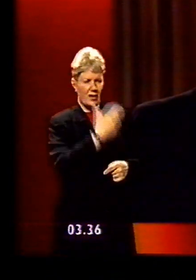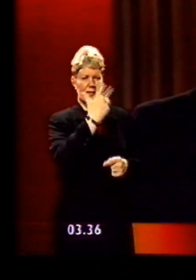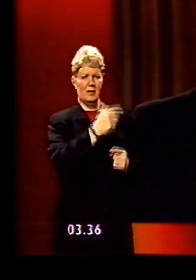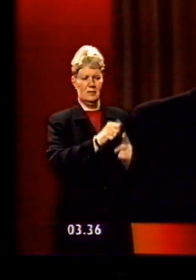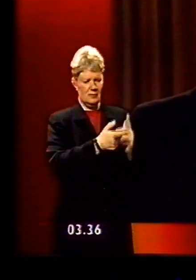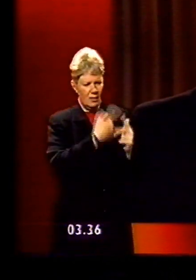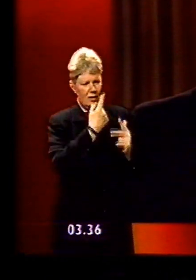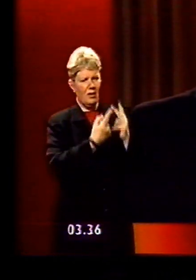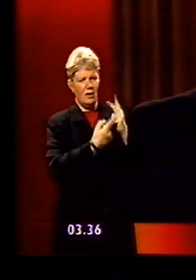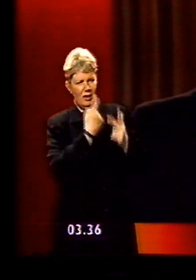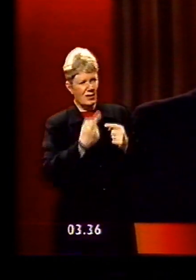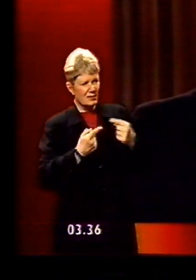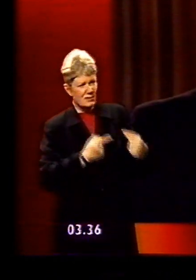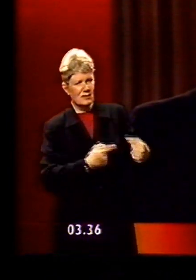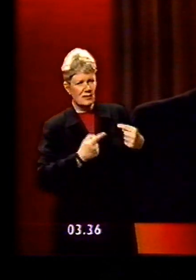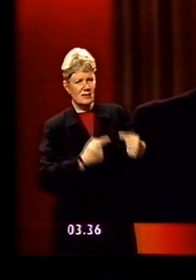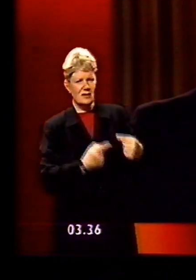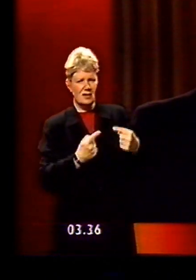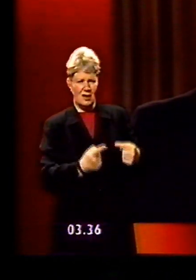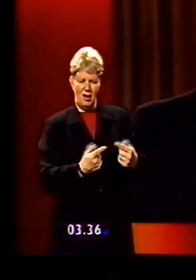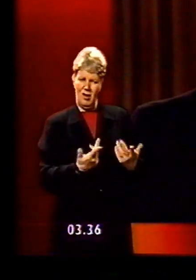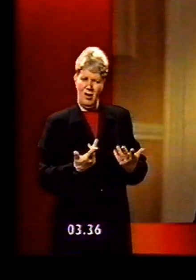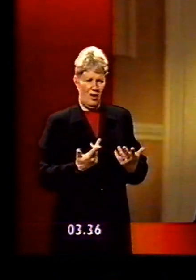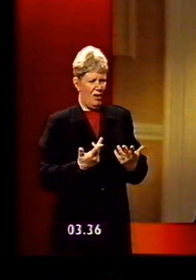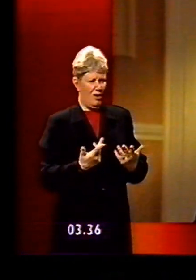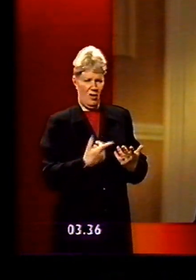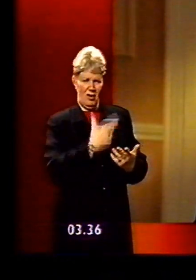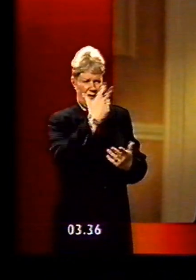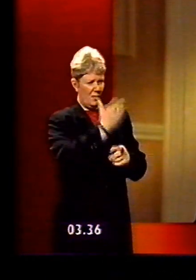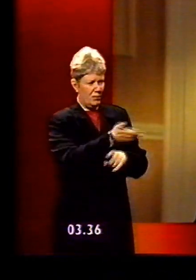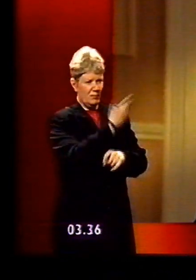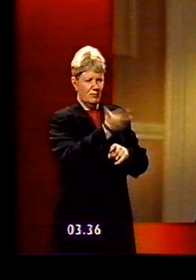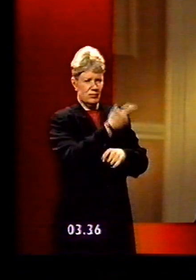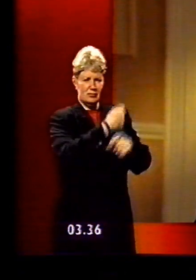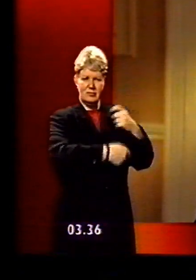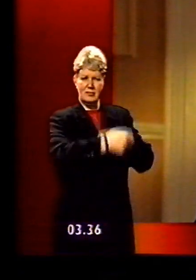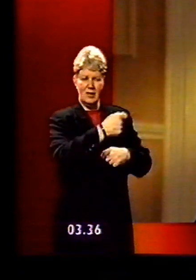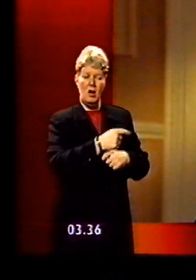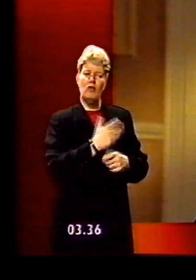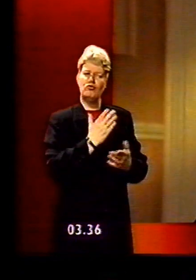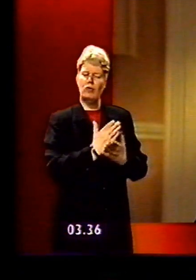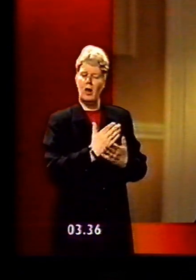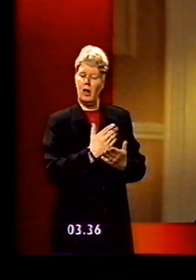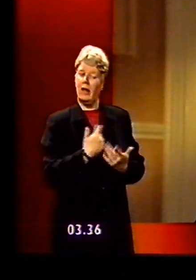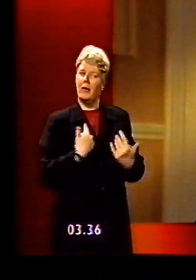successive administrations, which have come and gone during that period. What it tells me about the intelligence